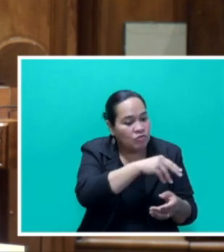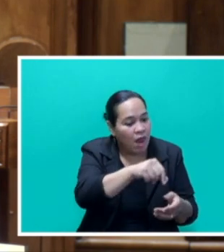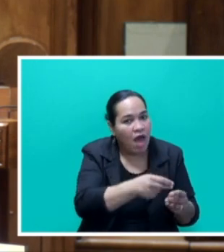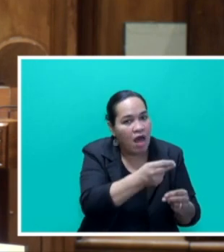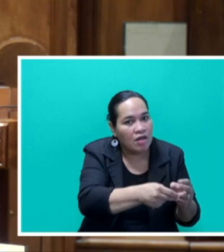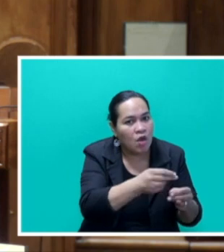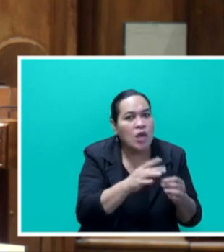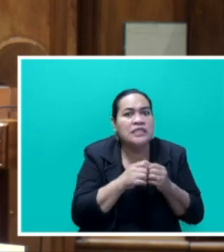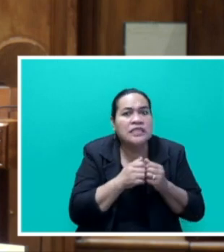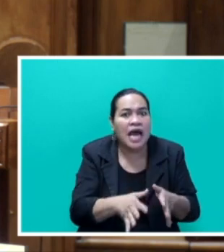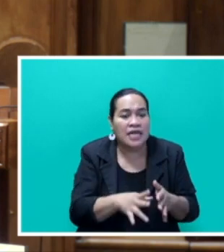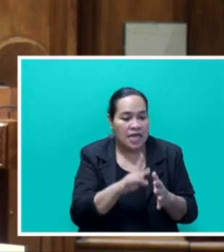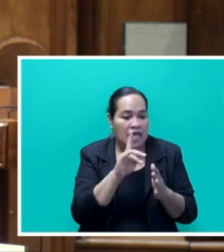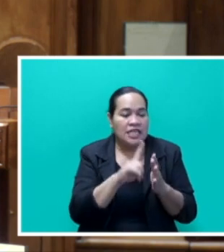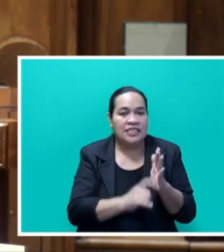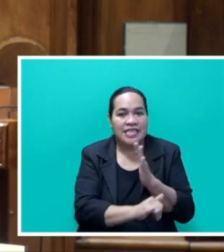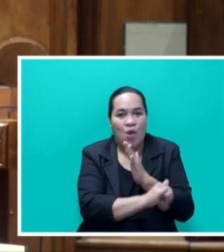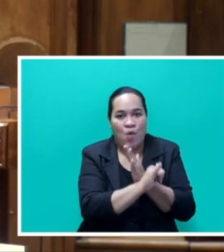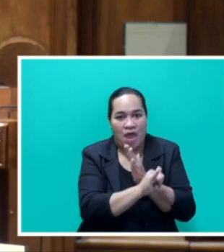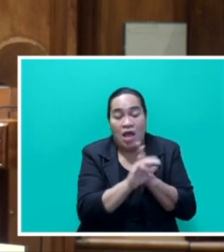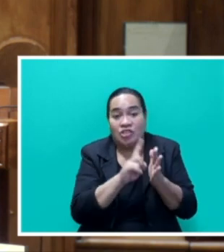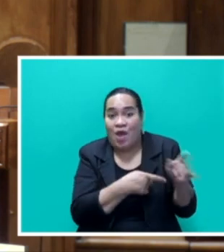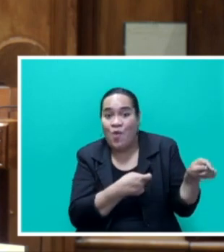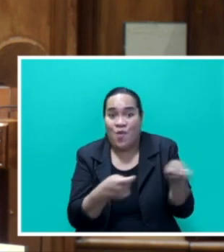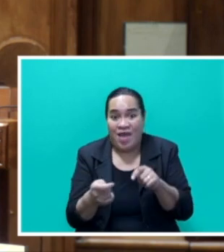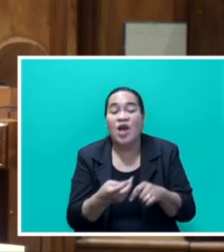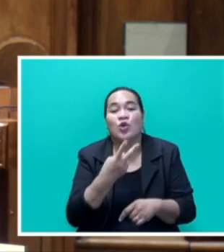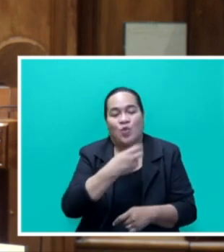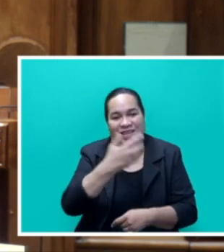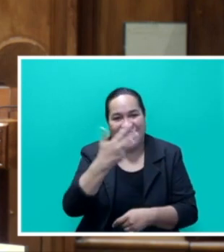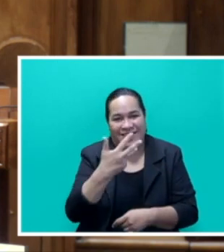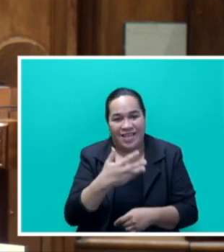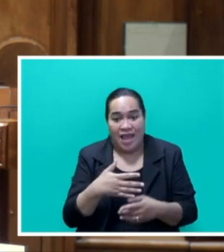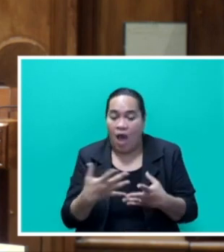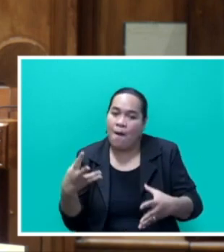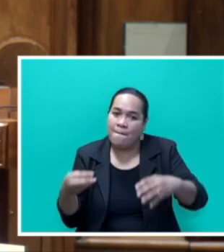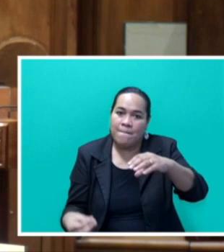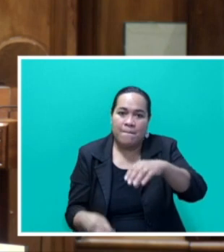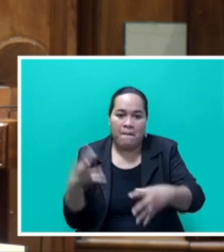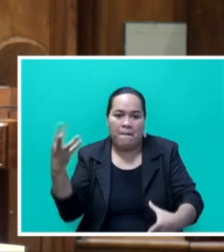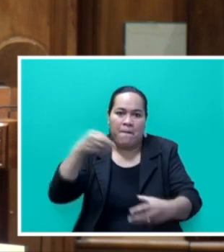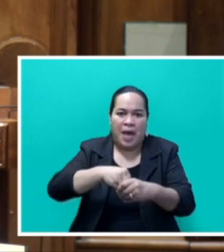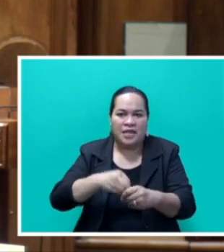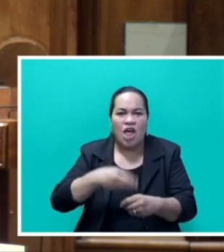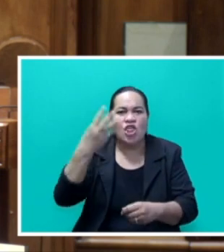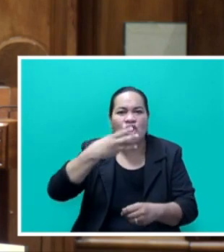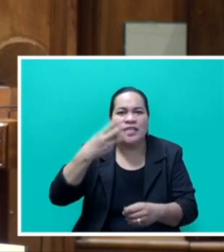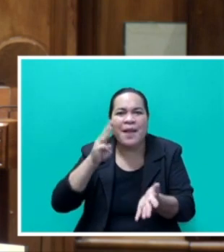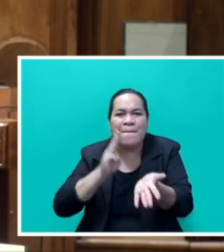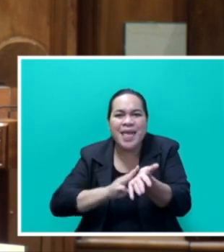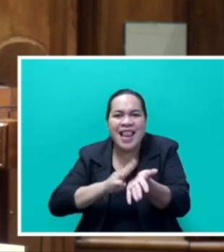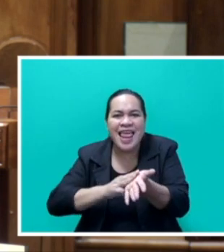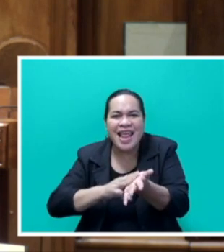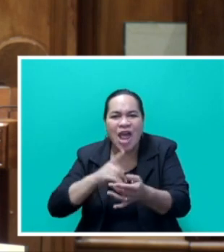from January 2019 are part of Fiji's 30 million trees in 15 years